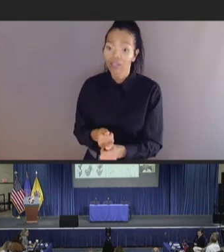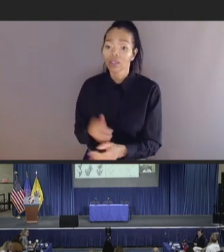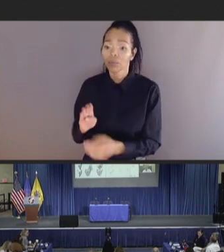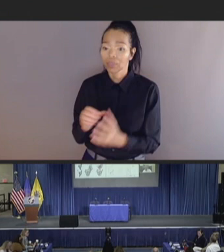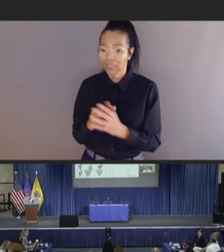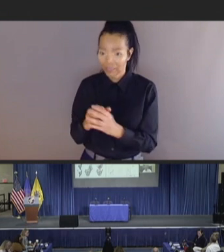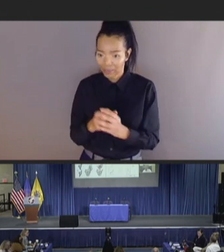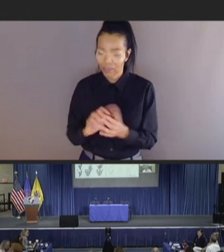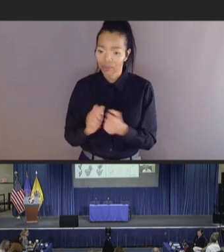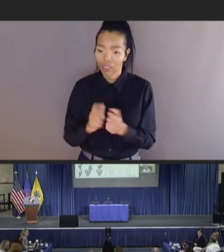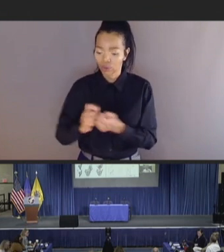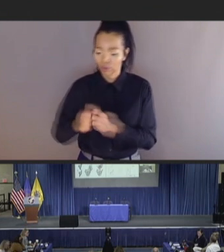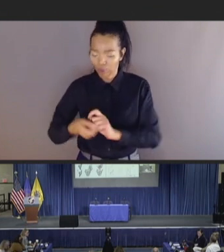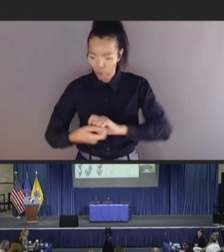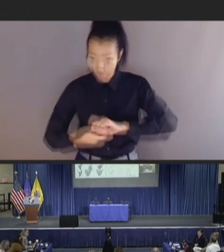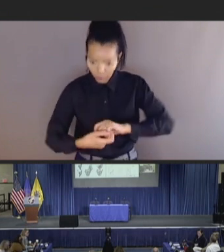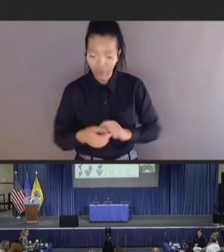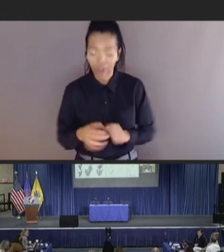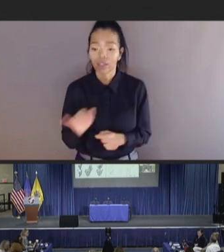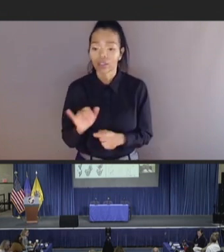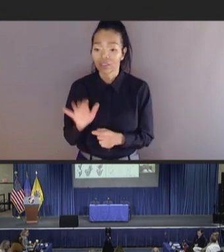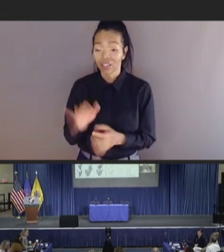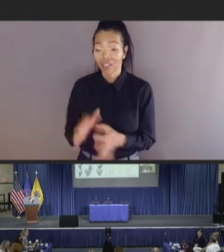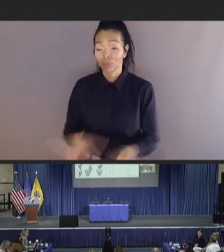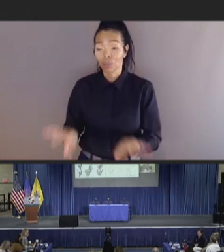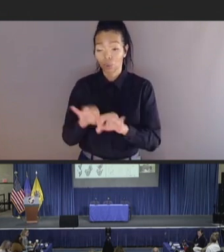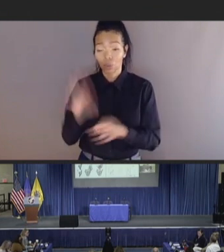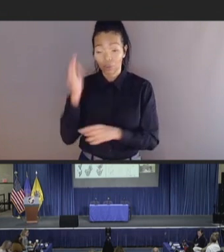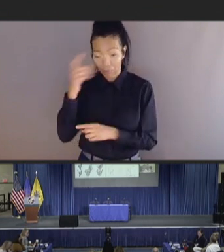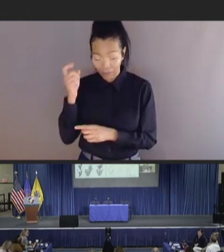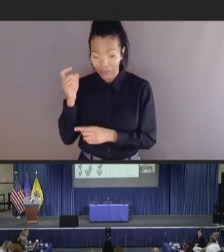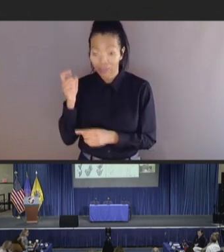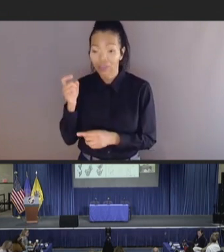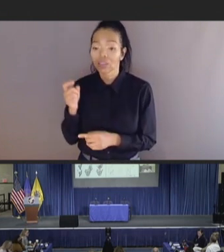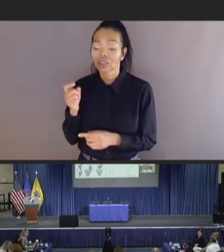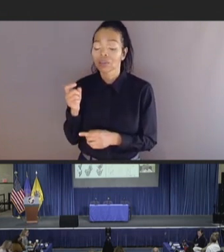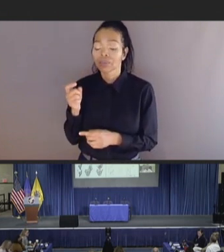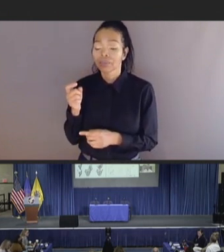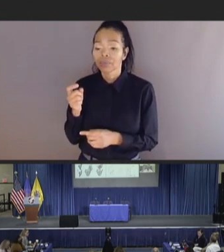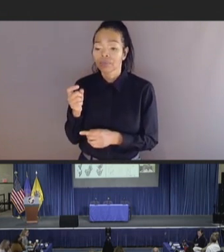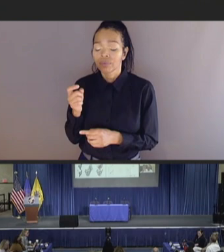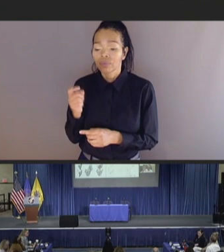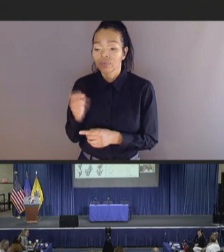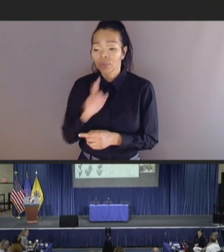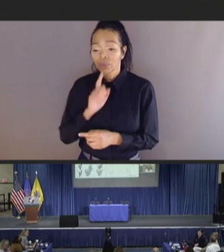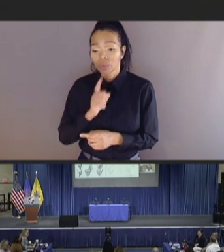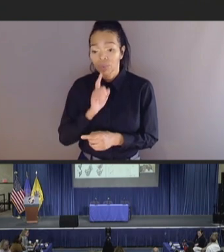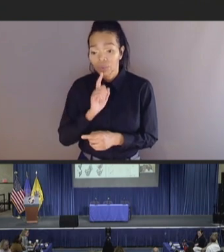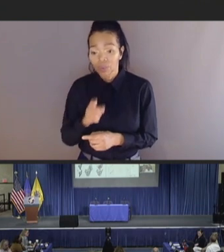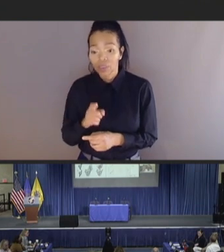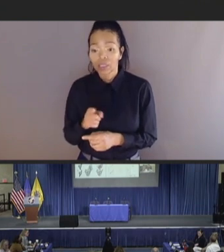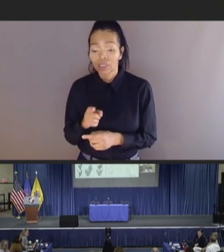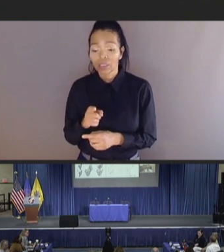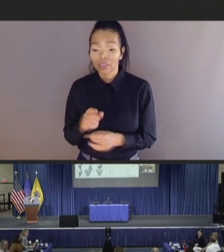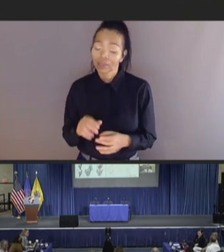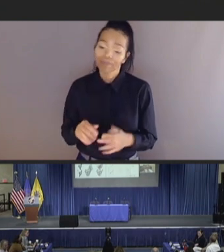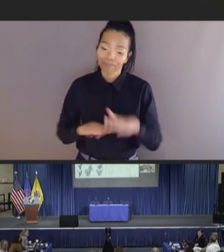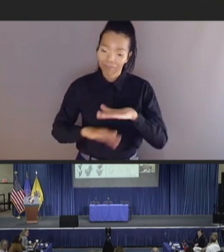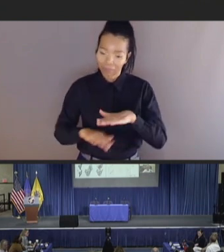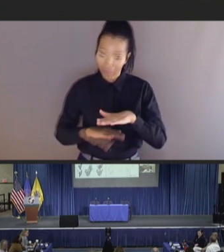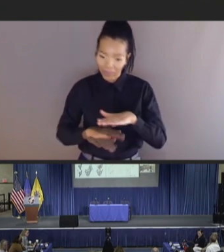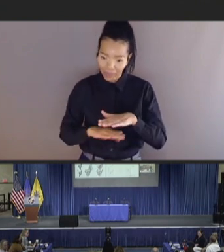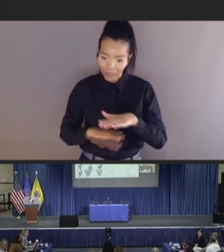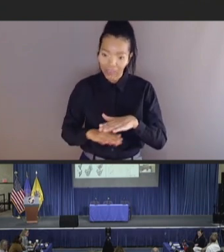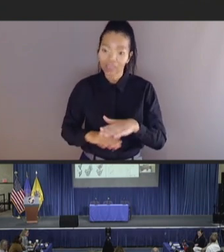diversify. And this is critically important. This diversification is critically important because it is at the basis of then going to the